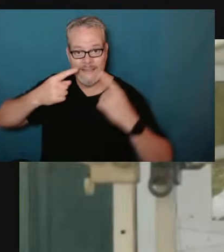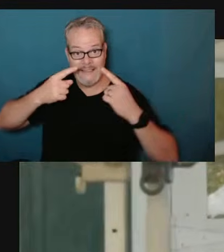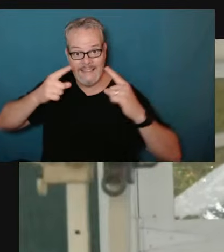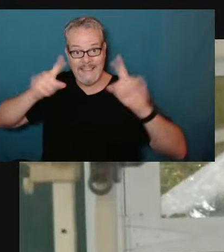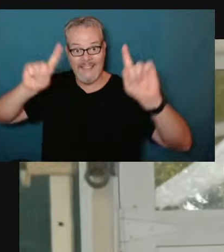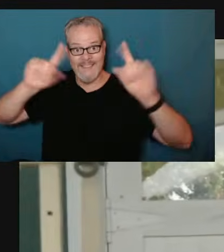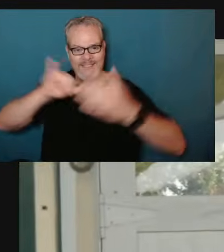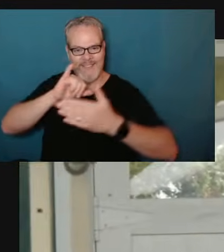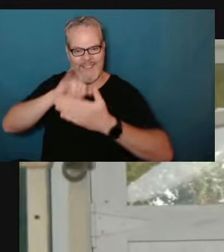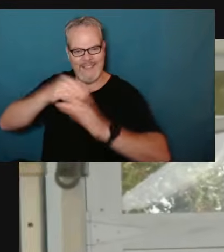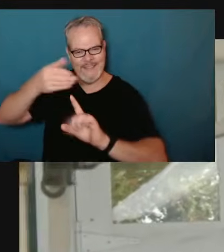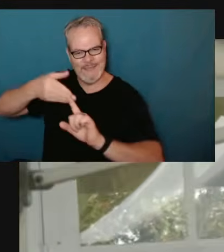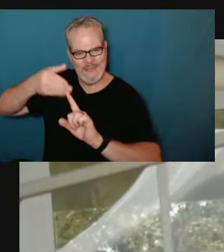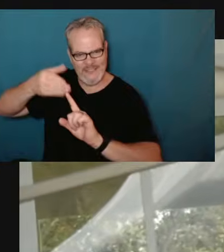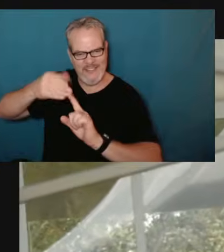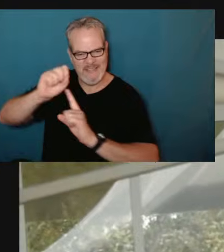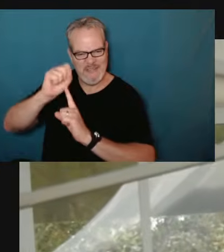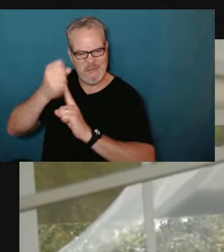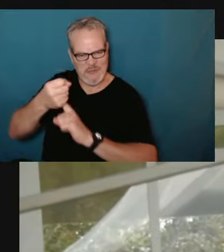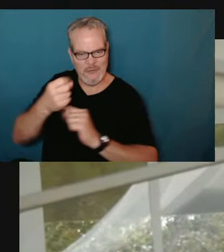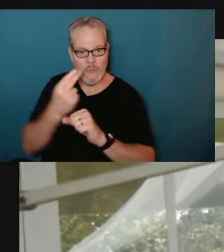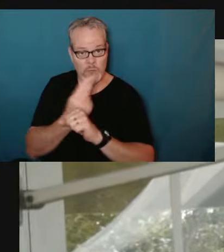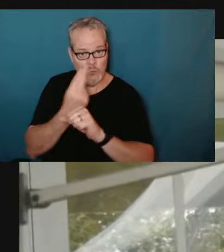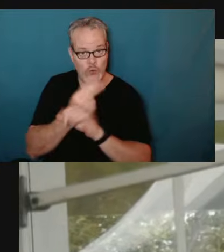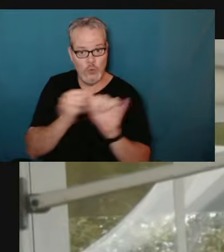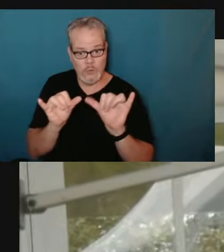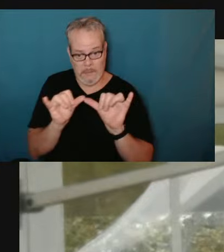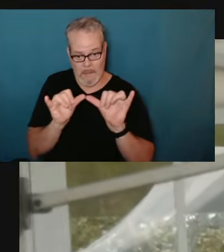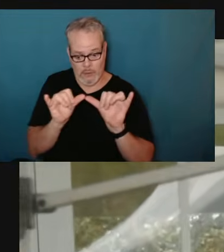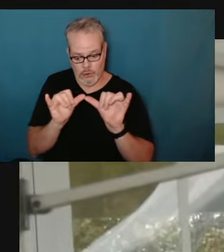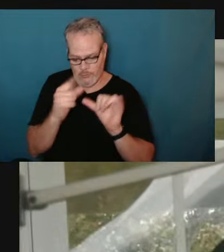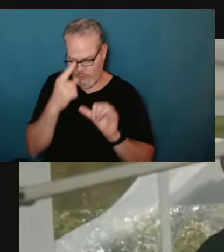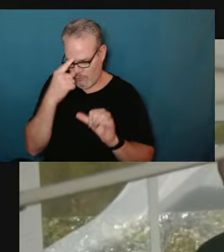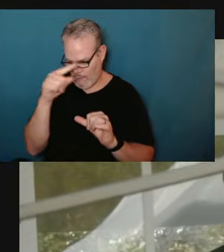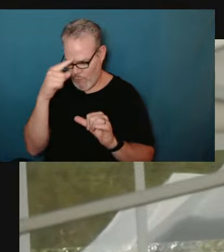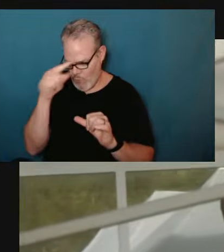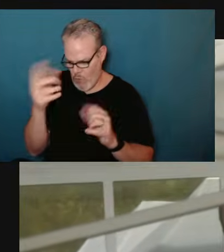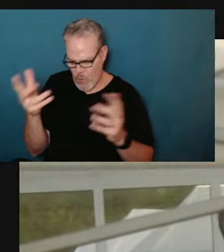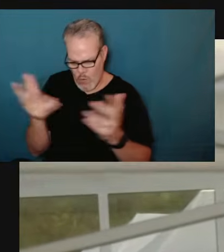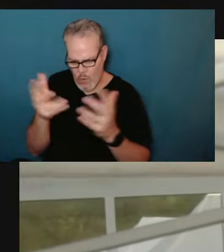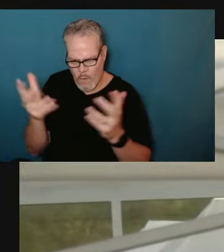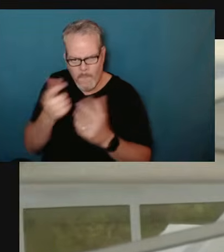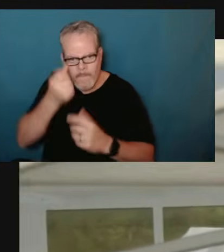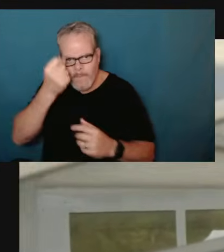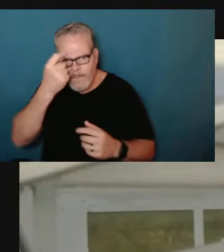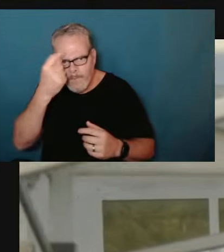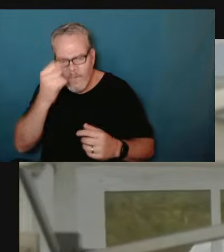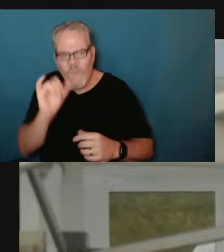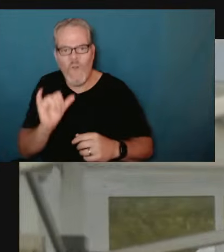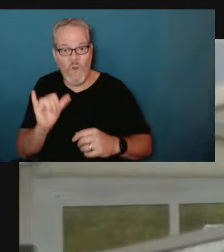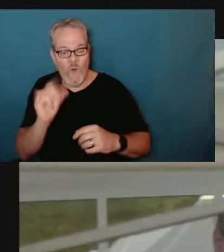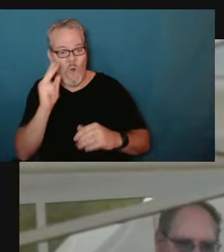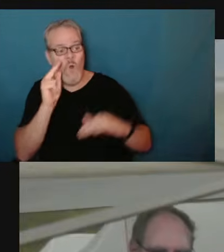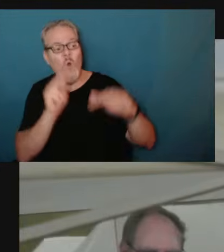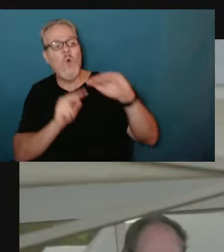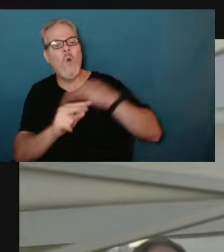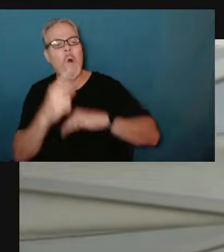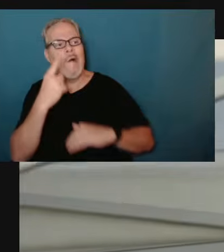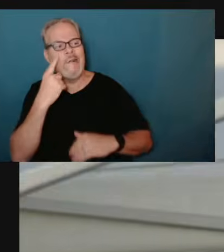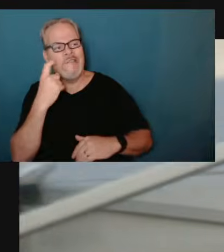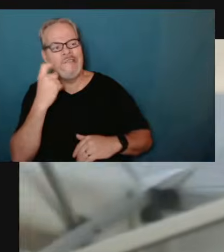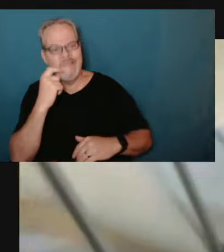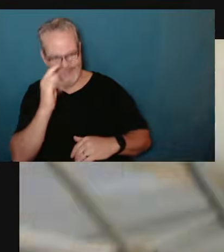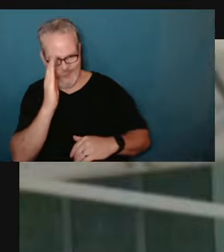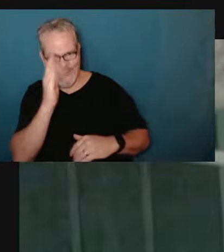of using measurements to understand that there was a likelihood of a large earthquake on the south